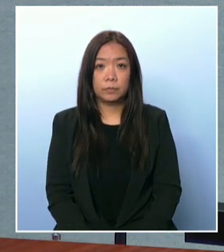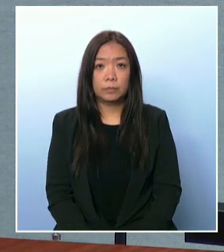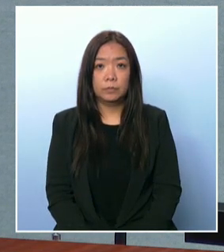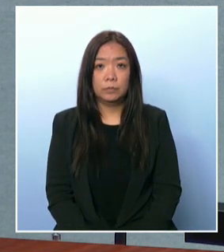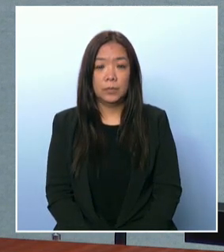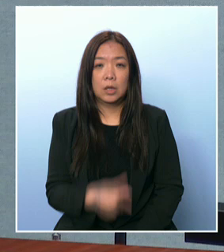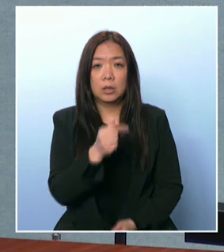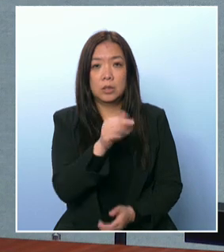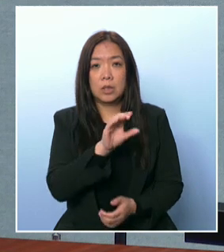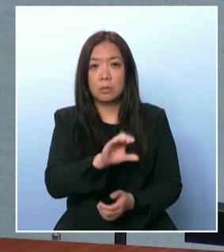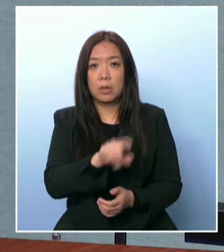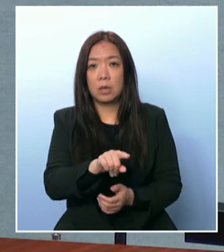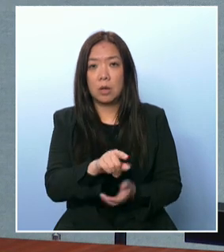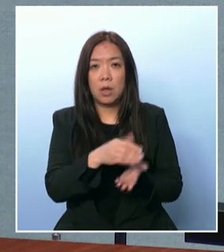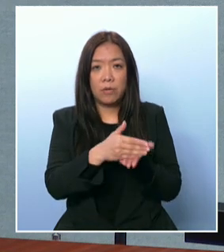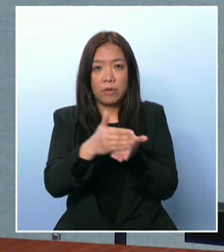billion